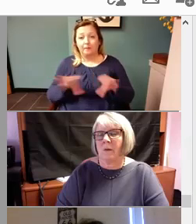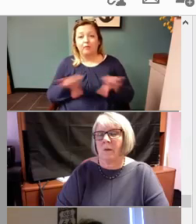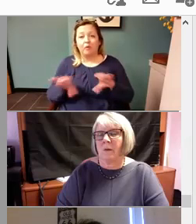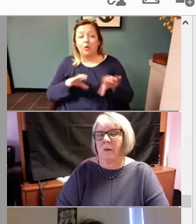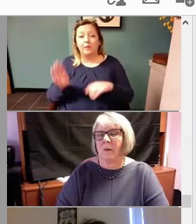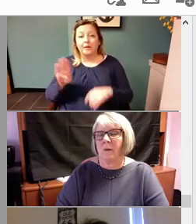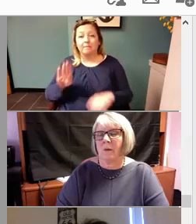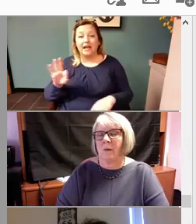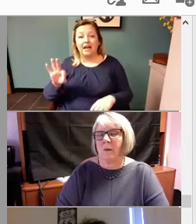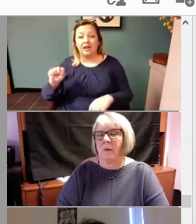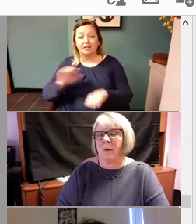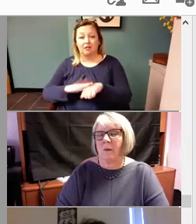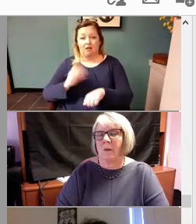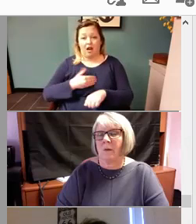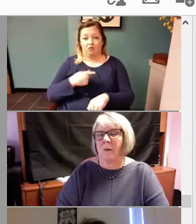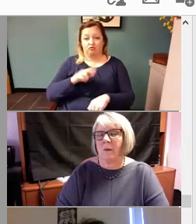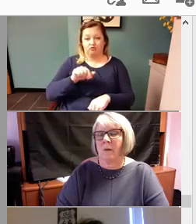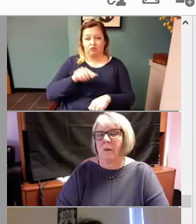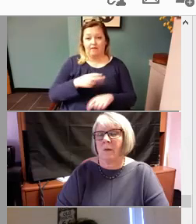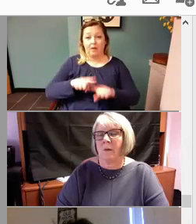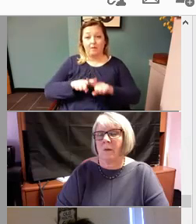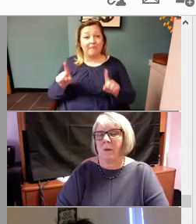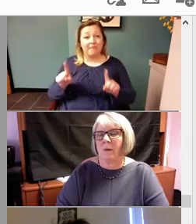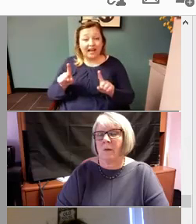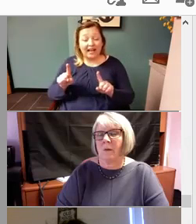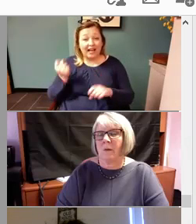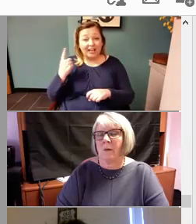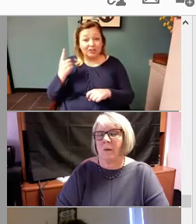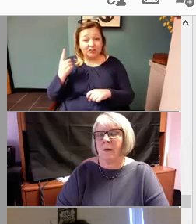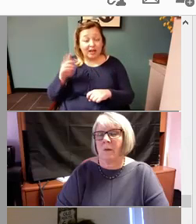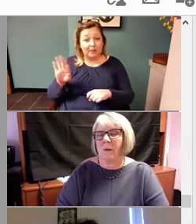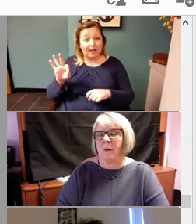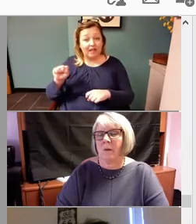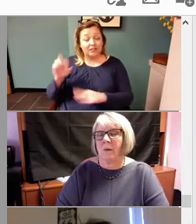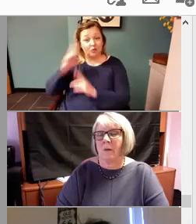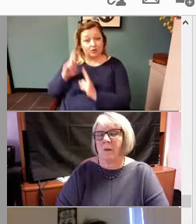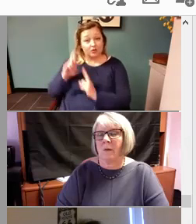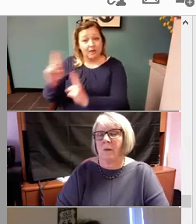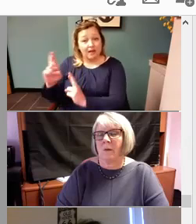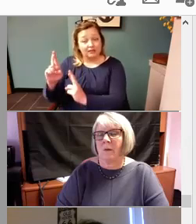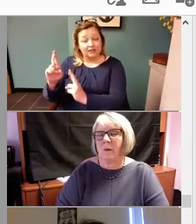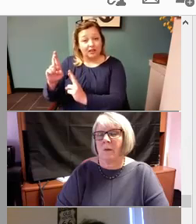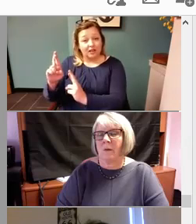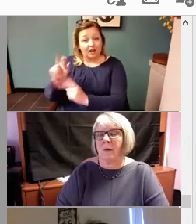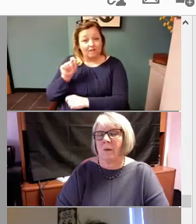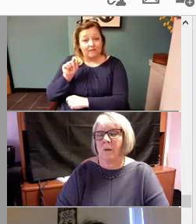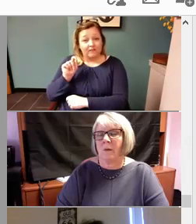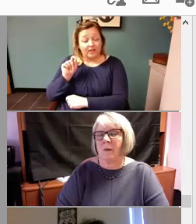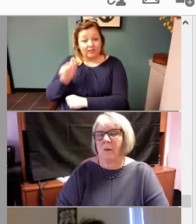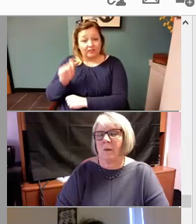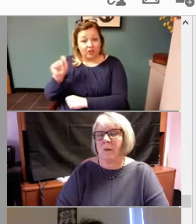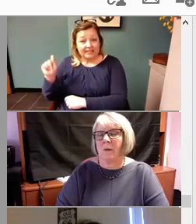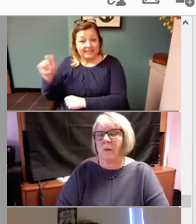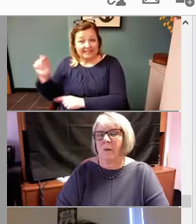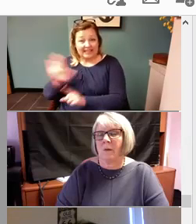now perform BFS with respect to ordering of those vertices, where those vertices are now ordered with respect to